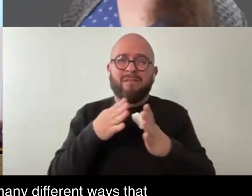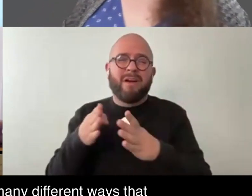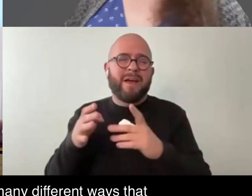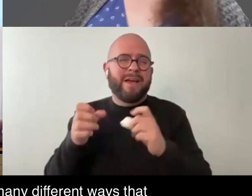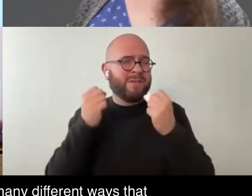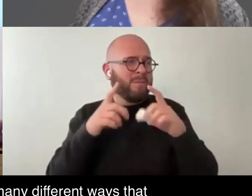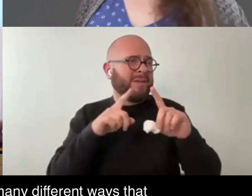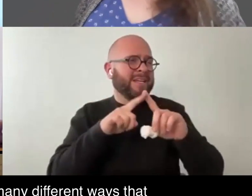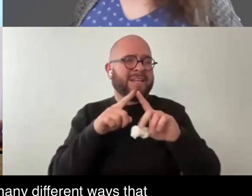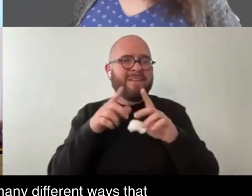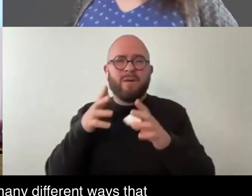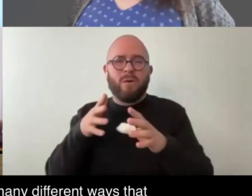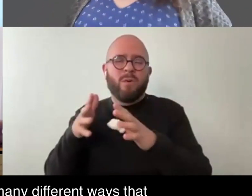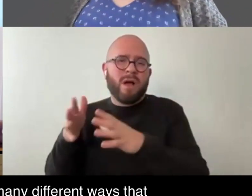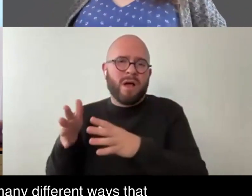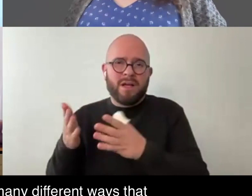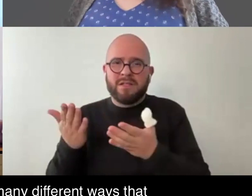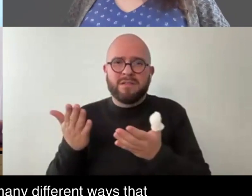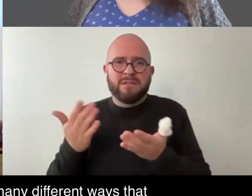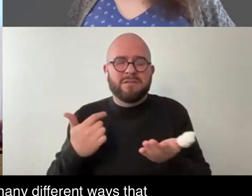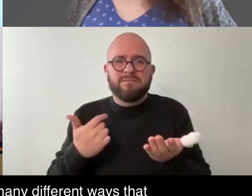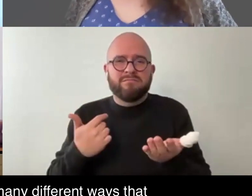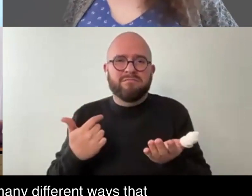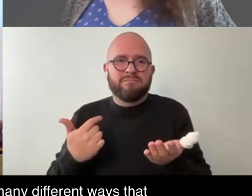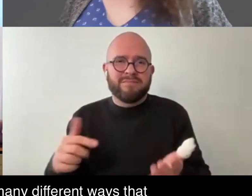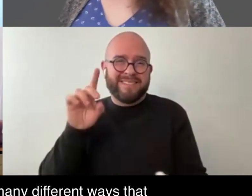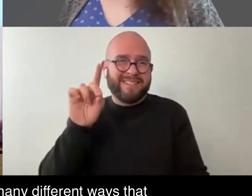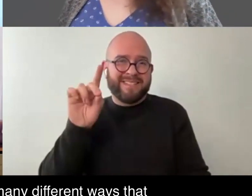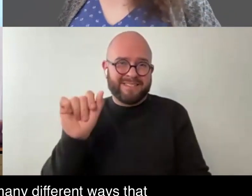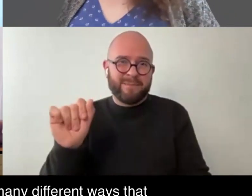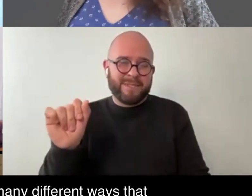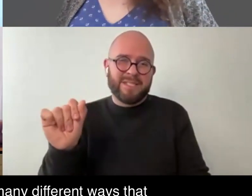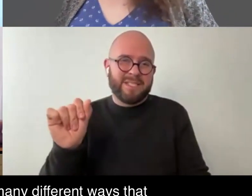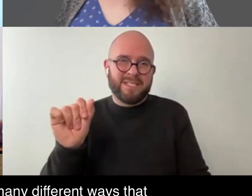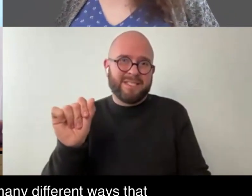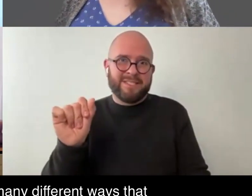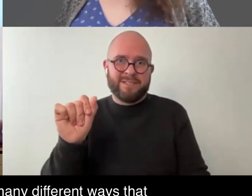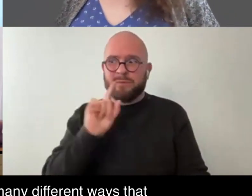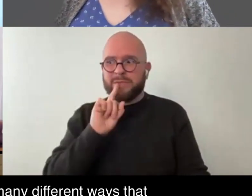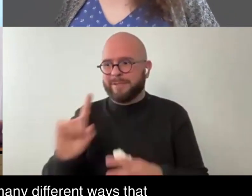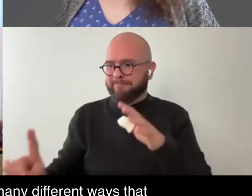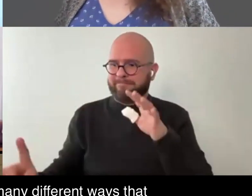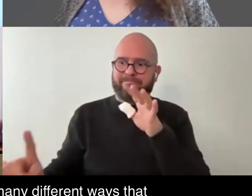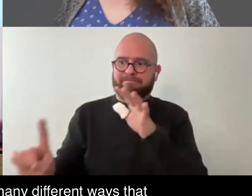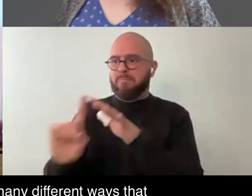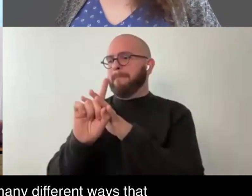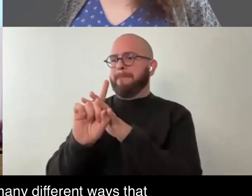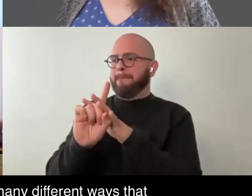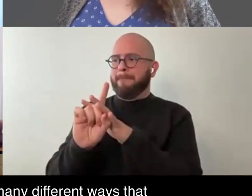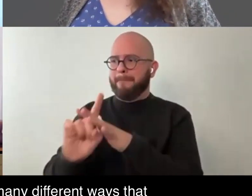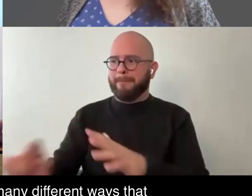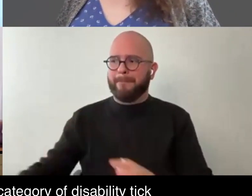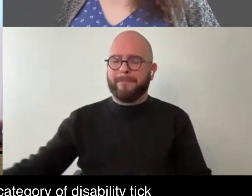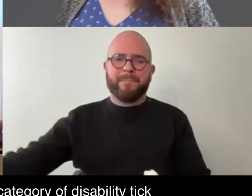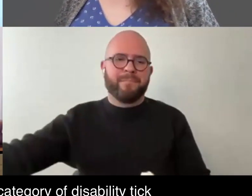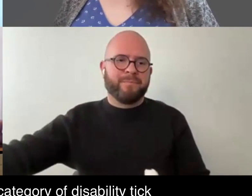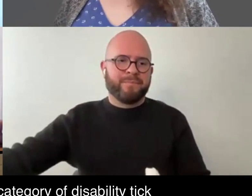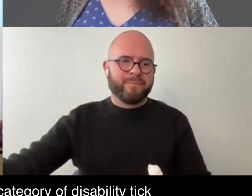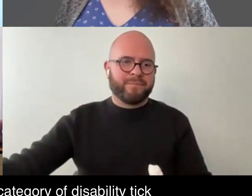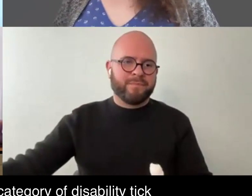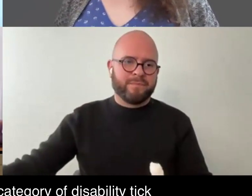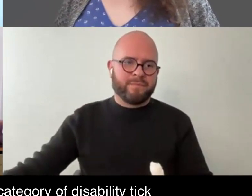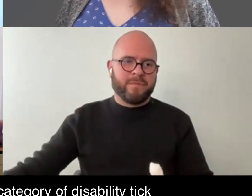different ways that disabilities manifest and unfold in people's